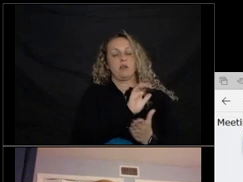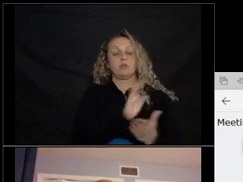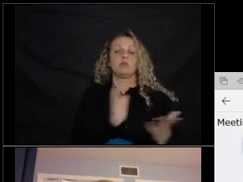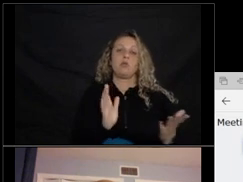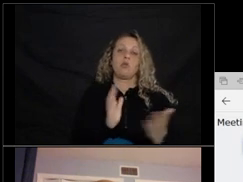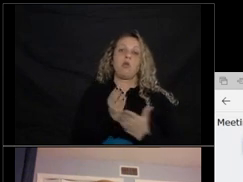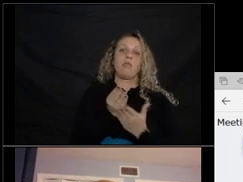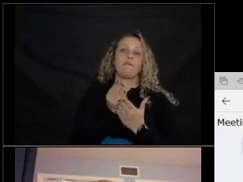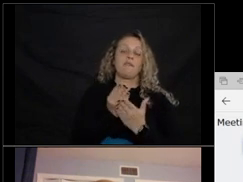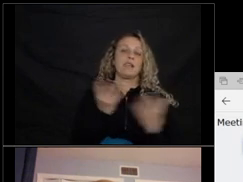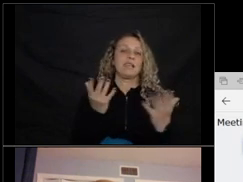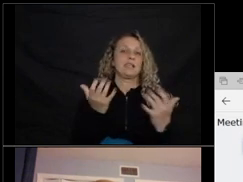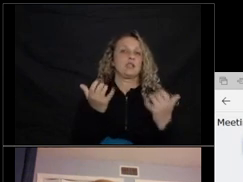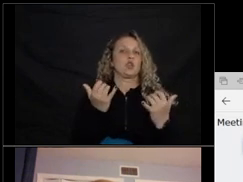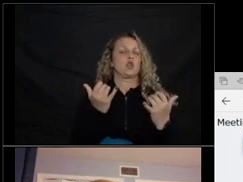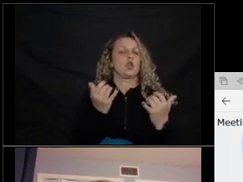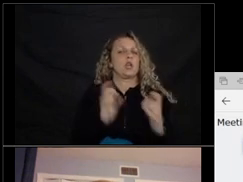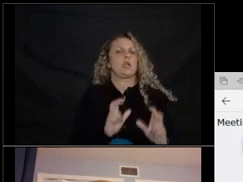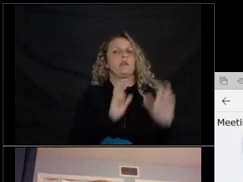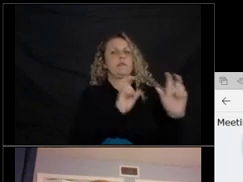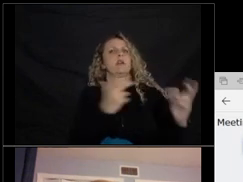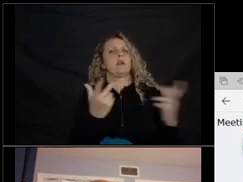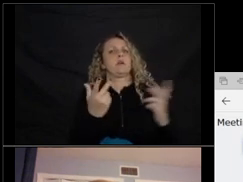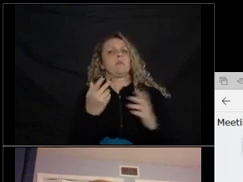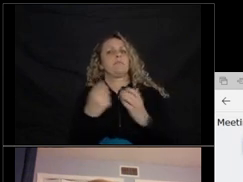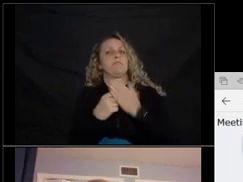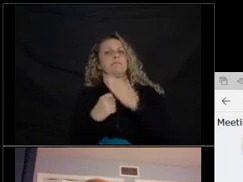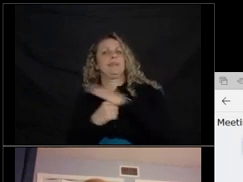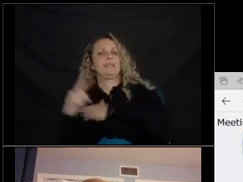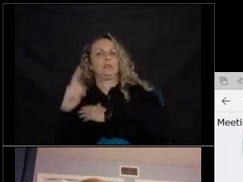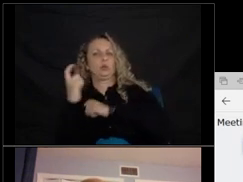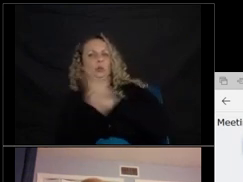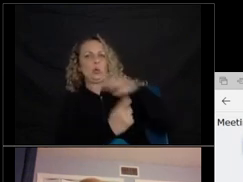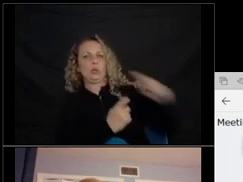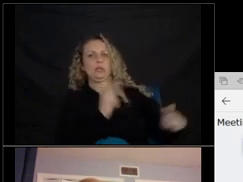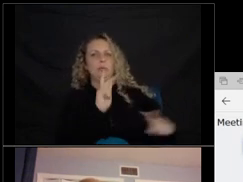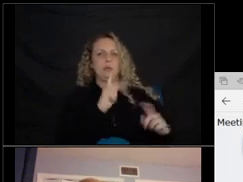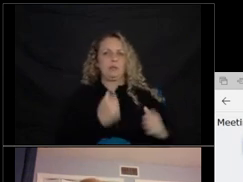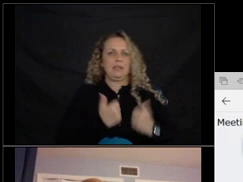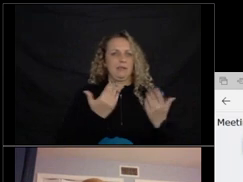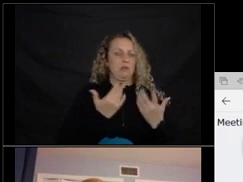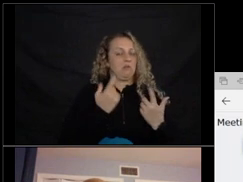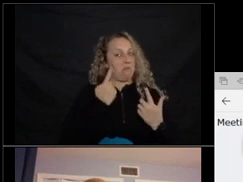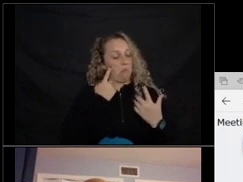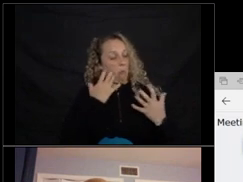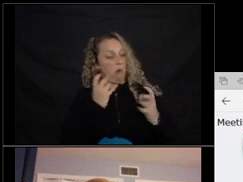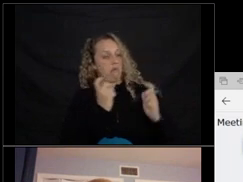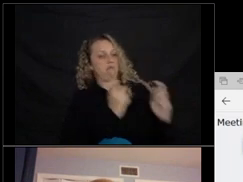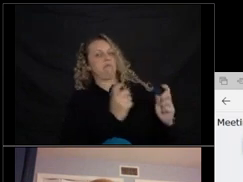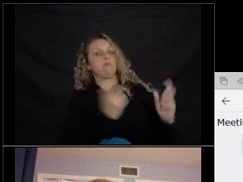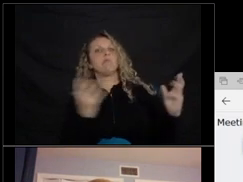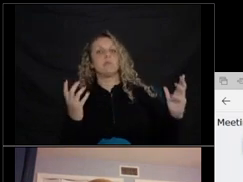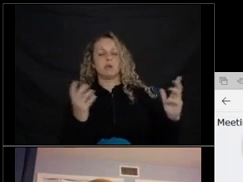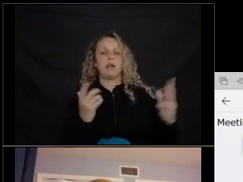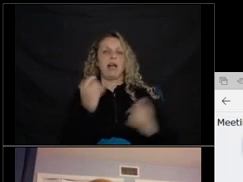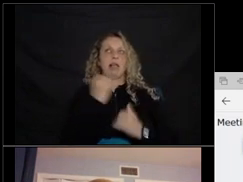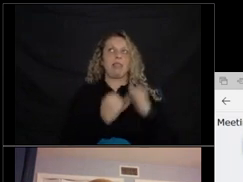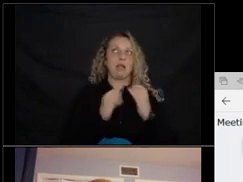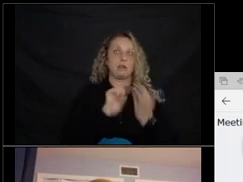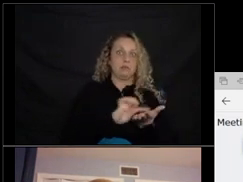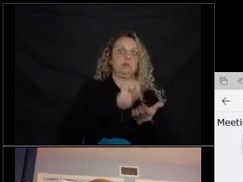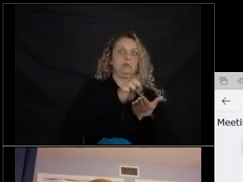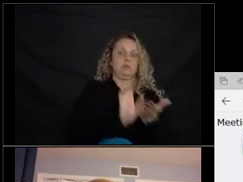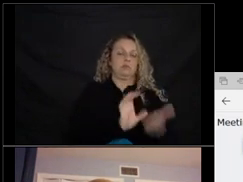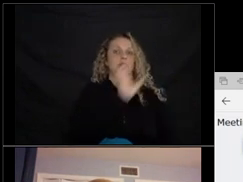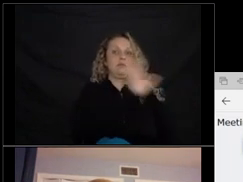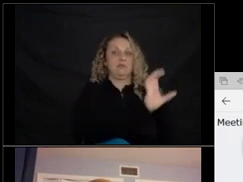The fund is currently funded based on donations from residents when they feel fit. The last sizable donation that we had was